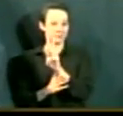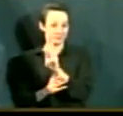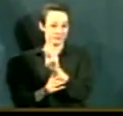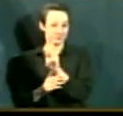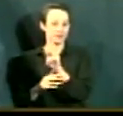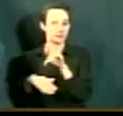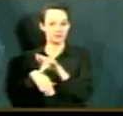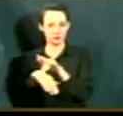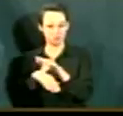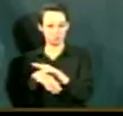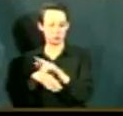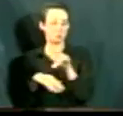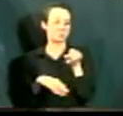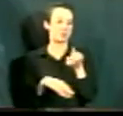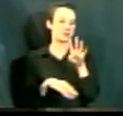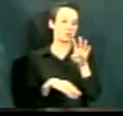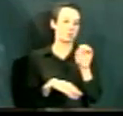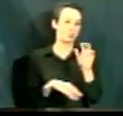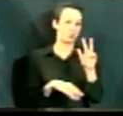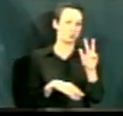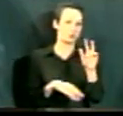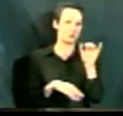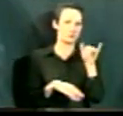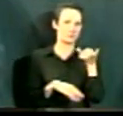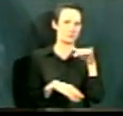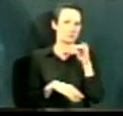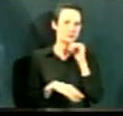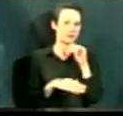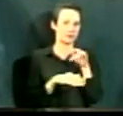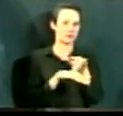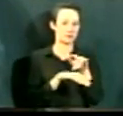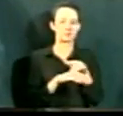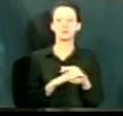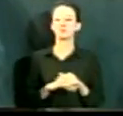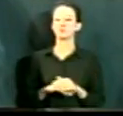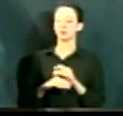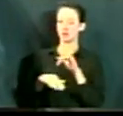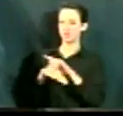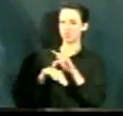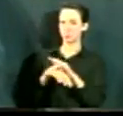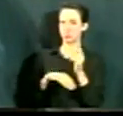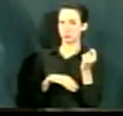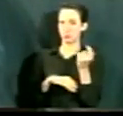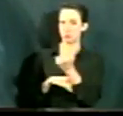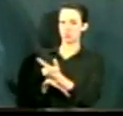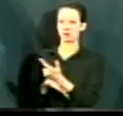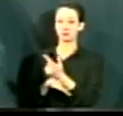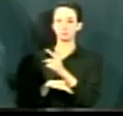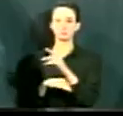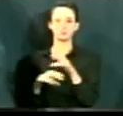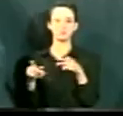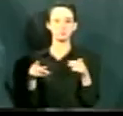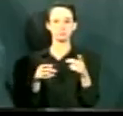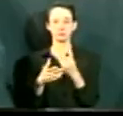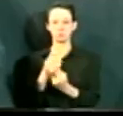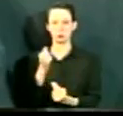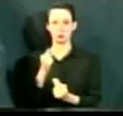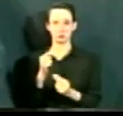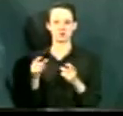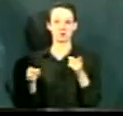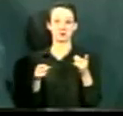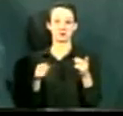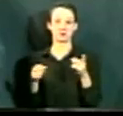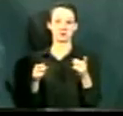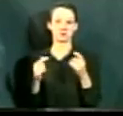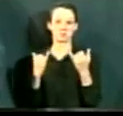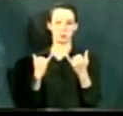to a 403B. But it's available to everybody. The 401k and the 403b are currently available to